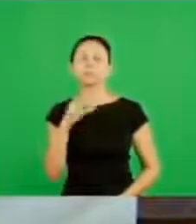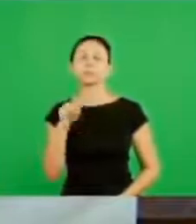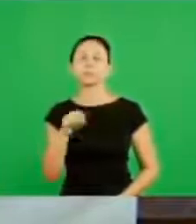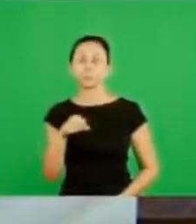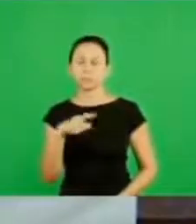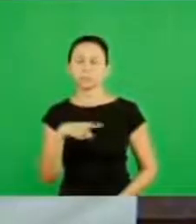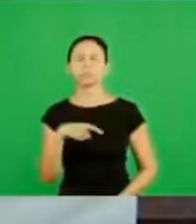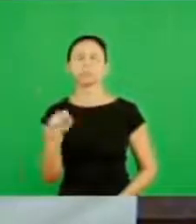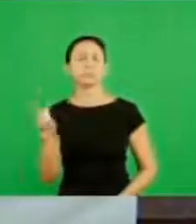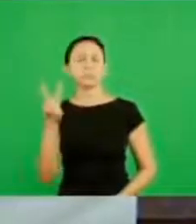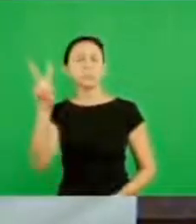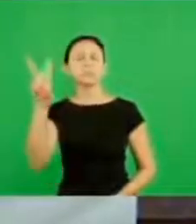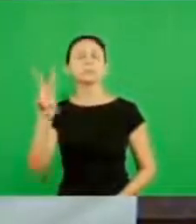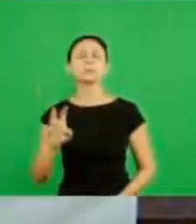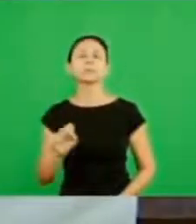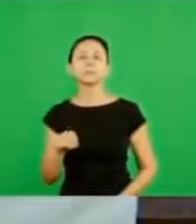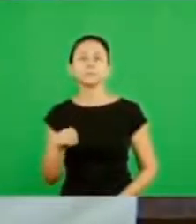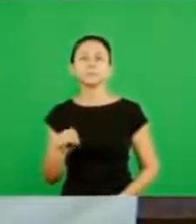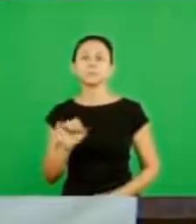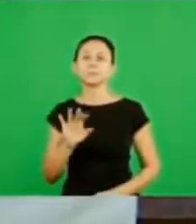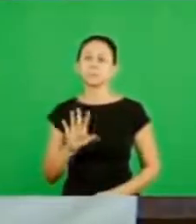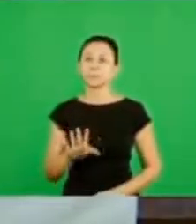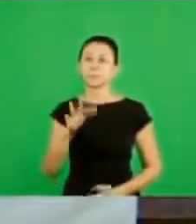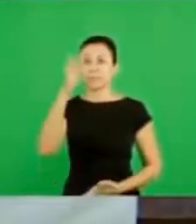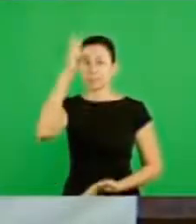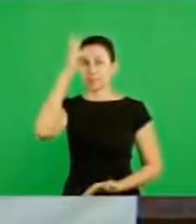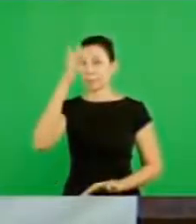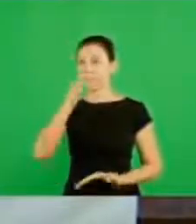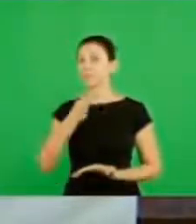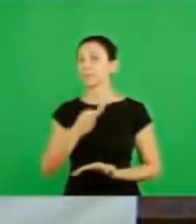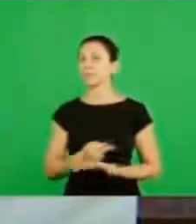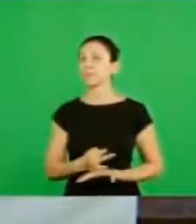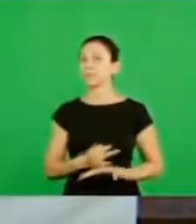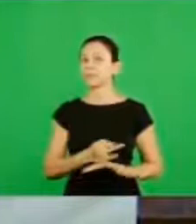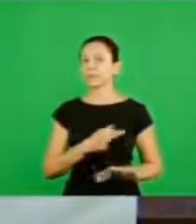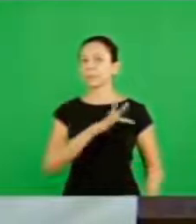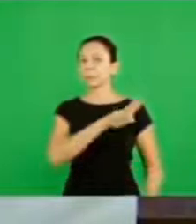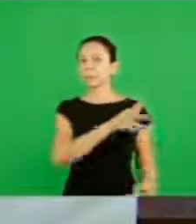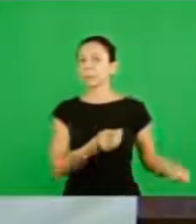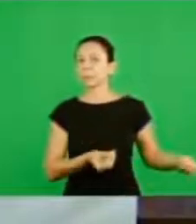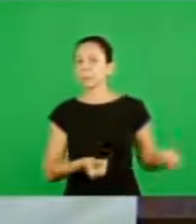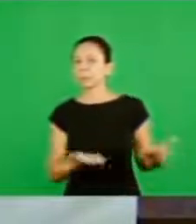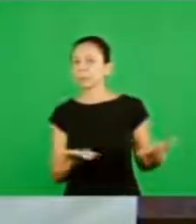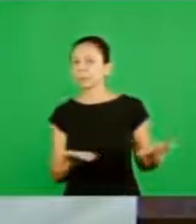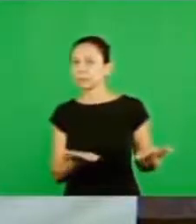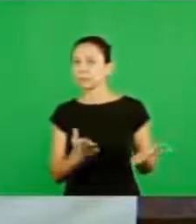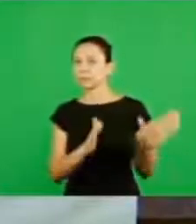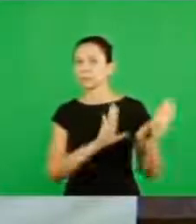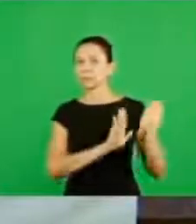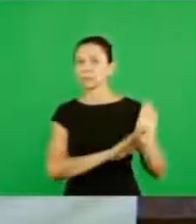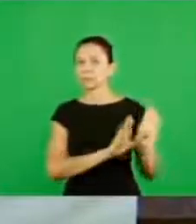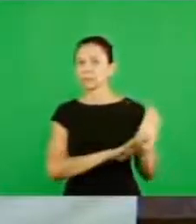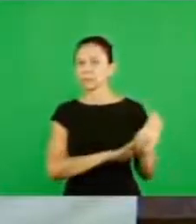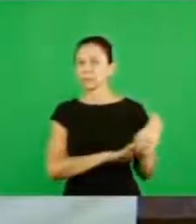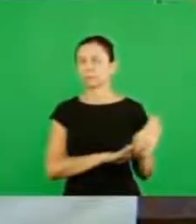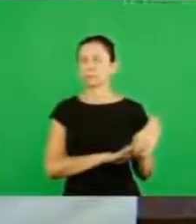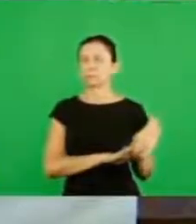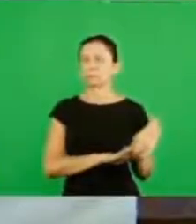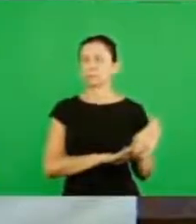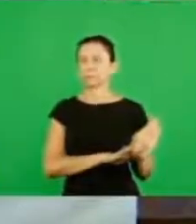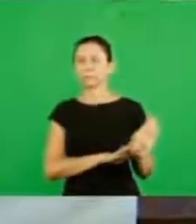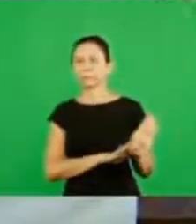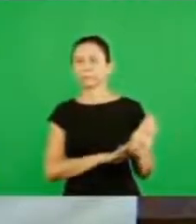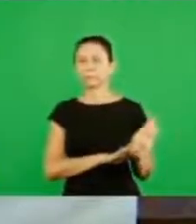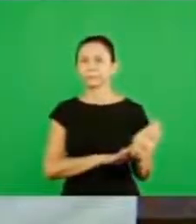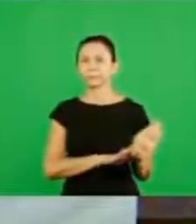he finally passed on the 14th try. It's like, oh, is this faith? No, this is stubbornness. Is there a value to this? Yes, there is, but this